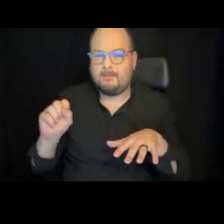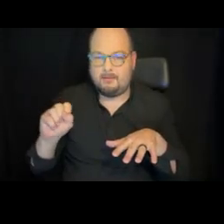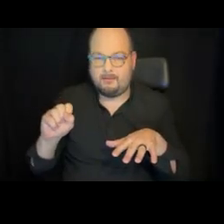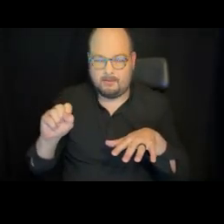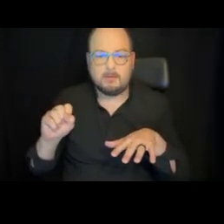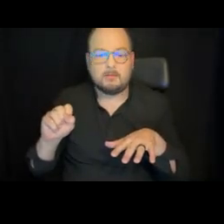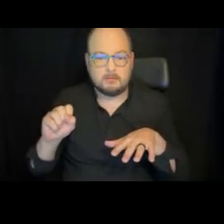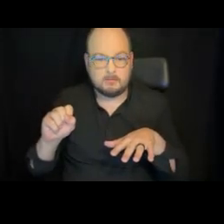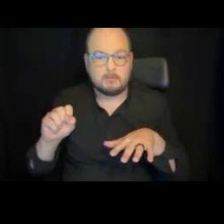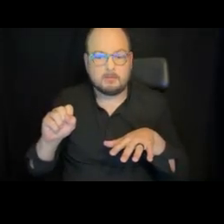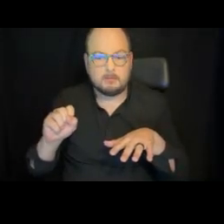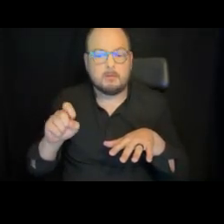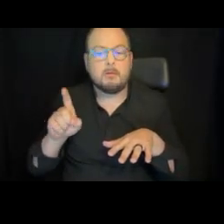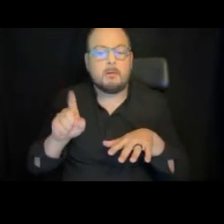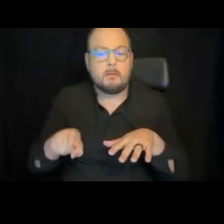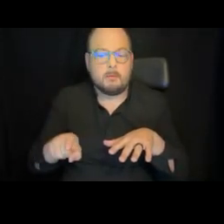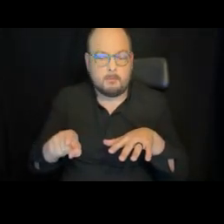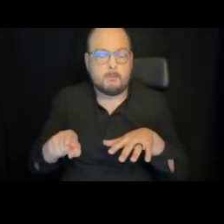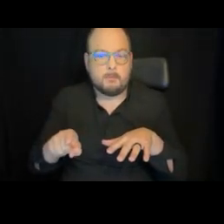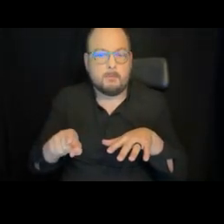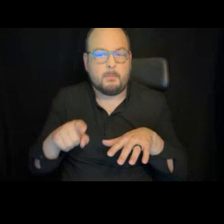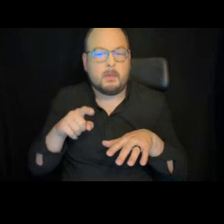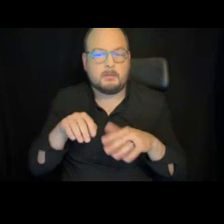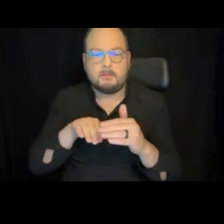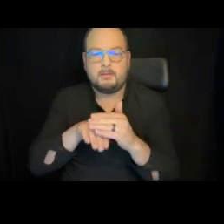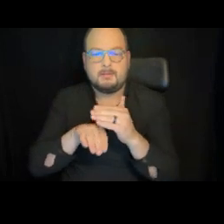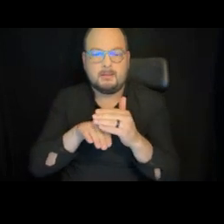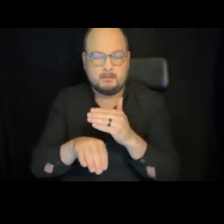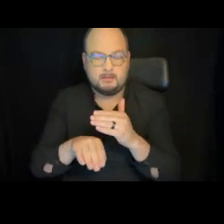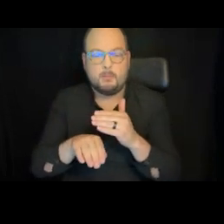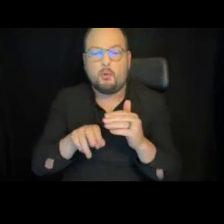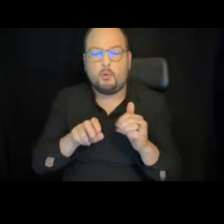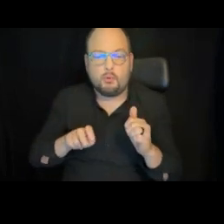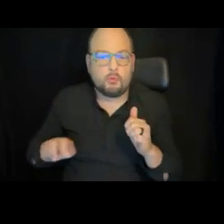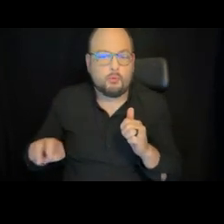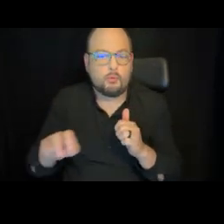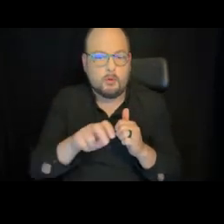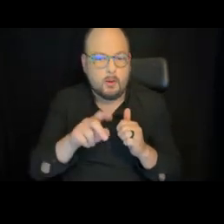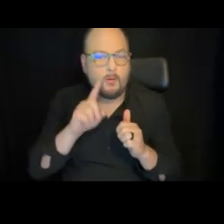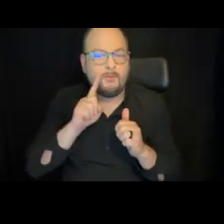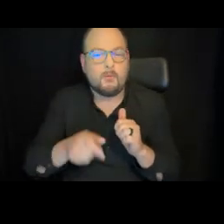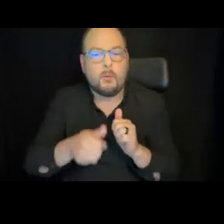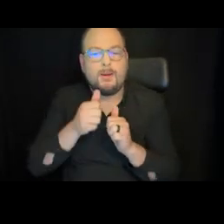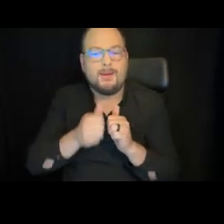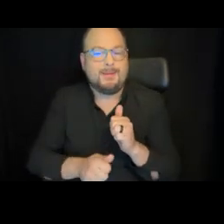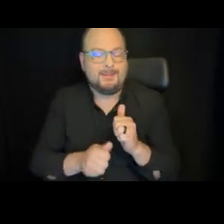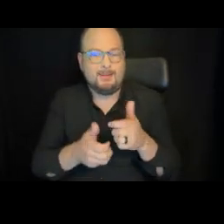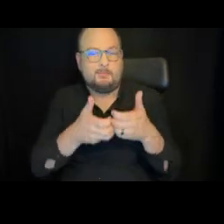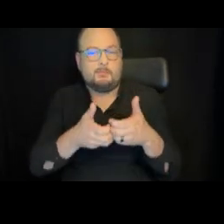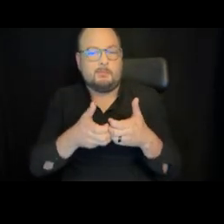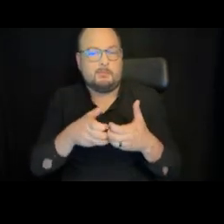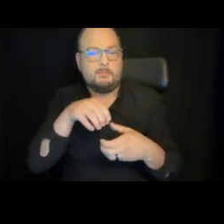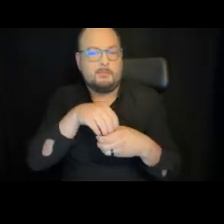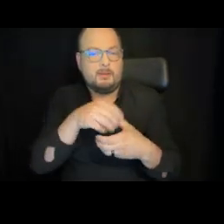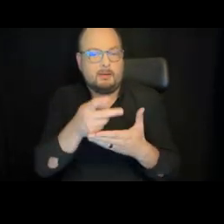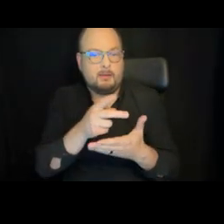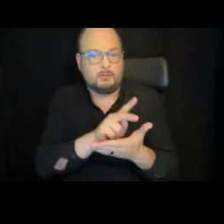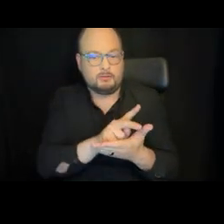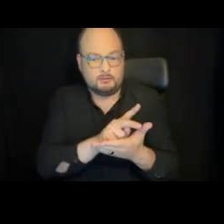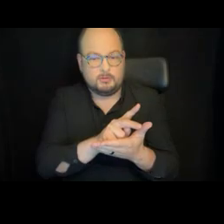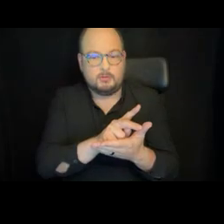CFS adjoin the accessible route that must pass into